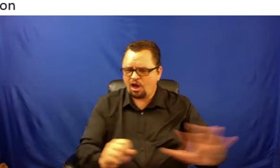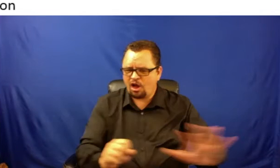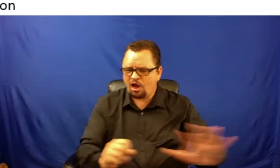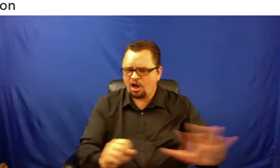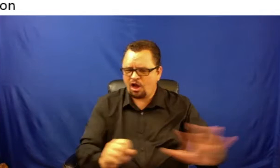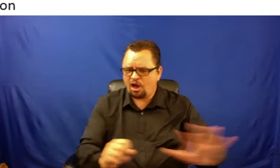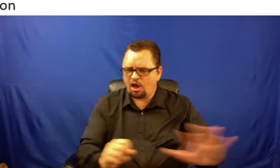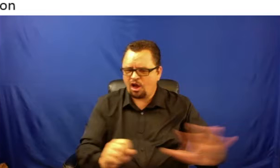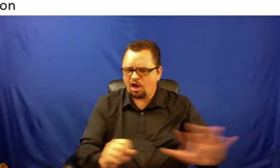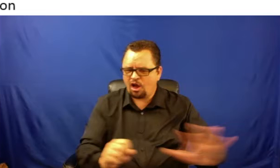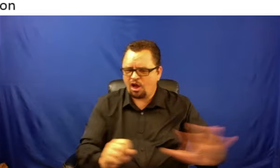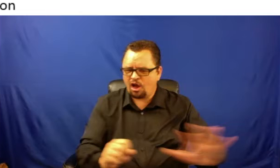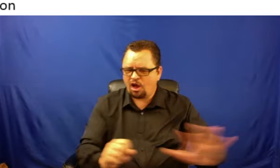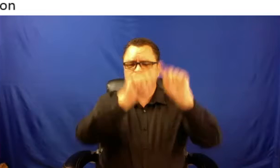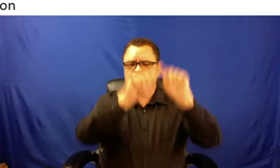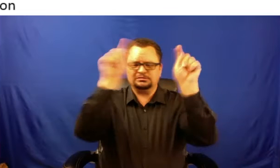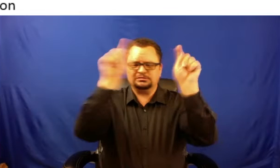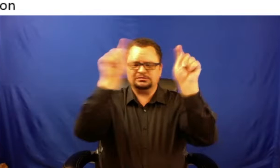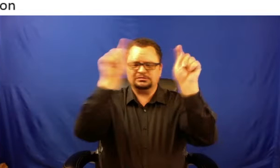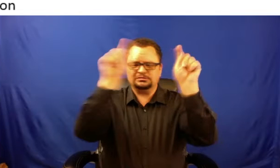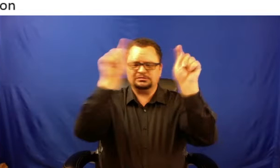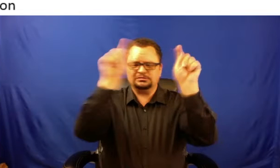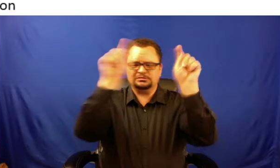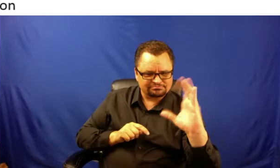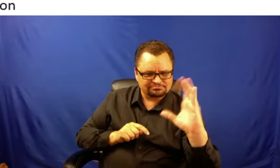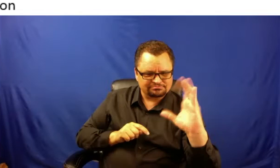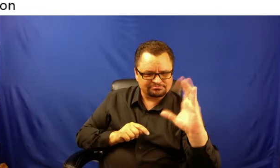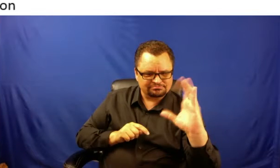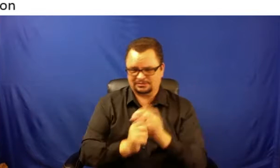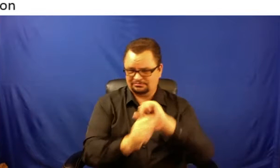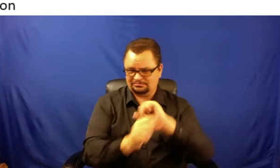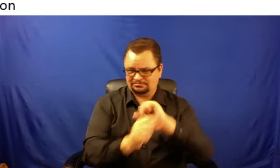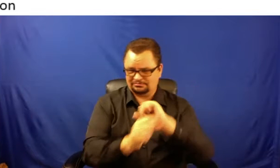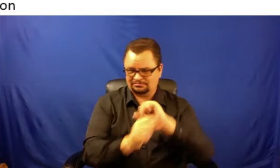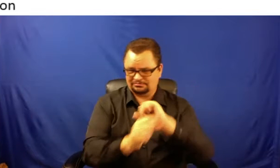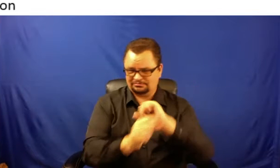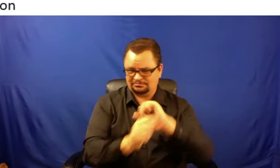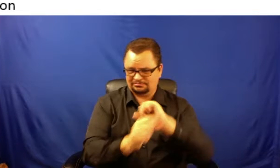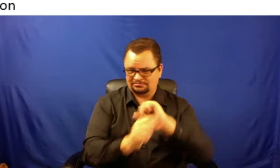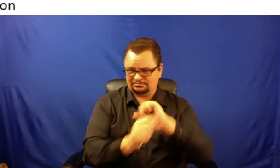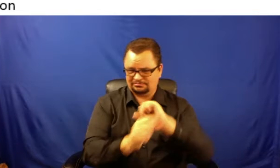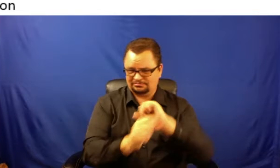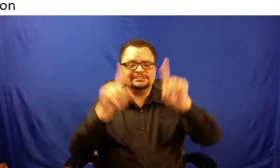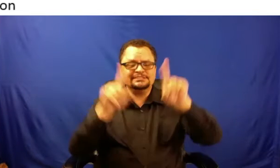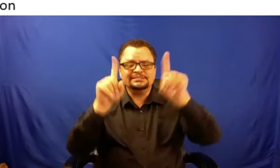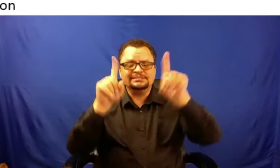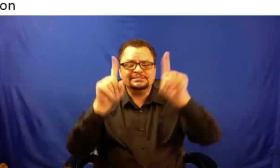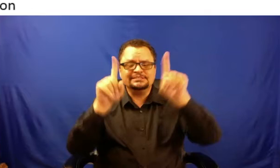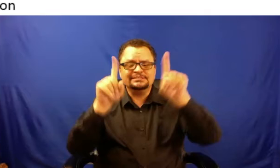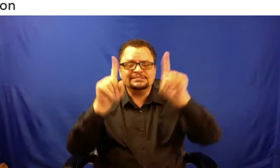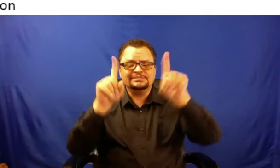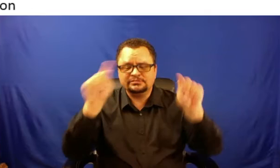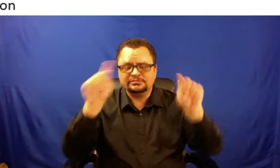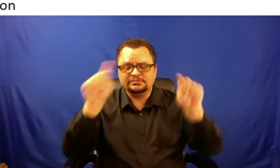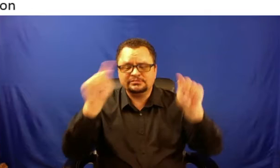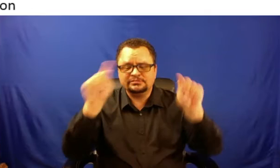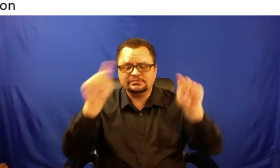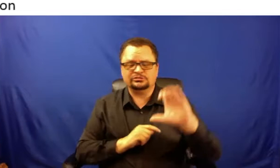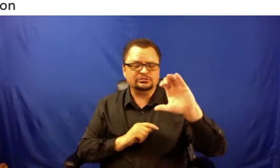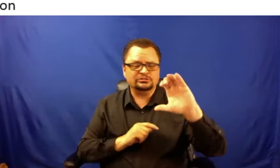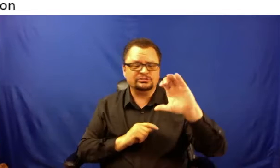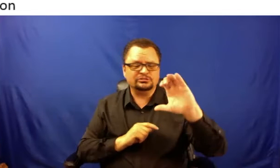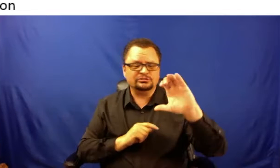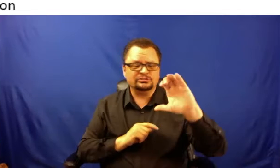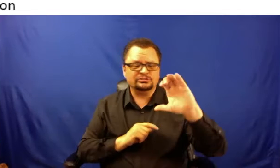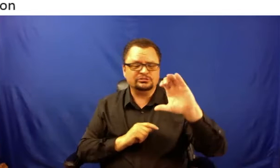COVID vaccine and testing sites, Chapel Hills and Citadel Mall. We'll talk a little bit later how we're gearing up for the booster shots, and then